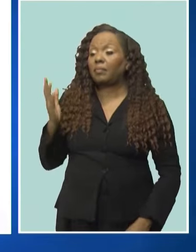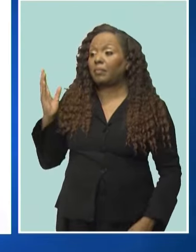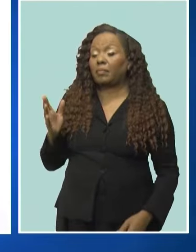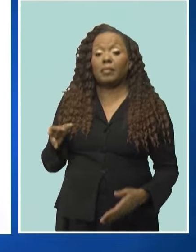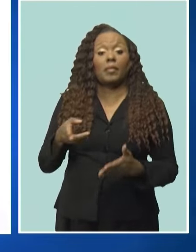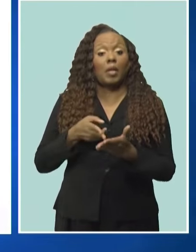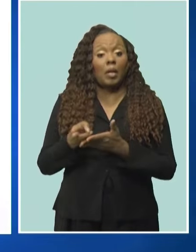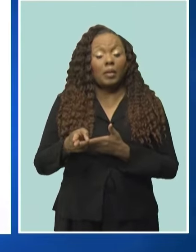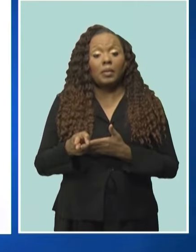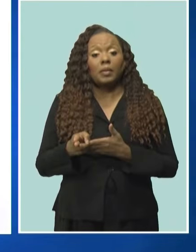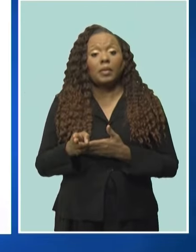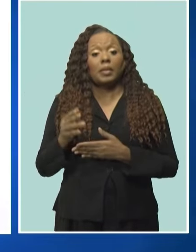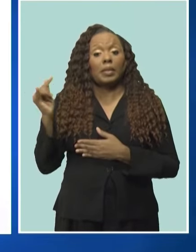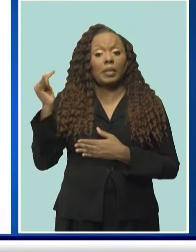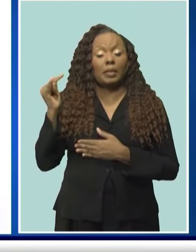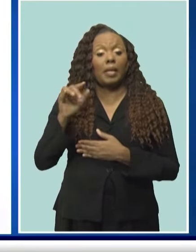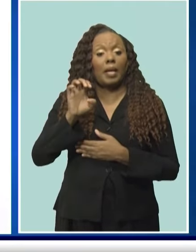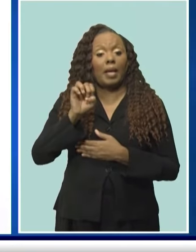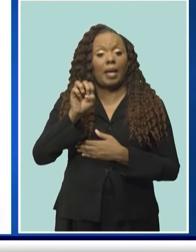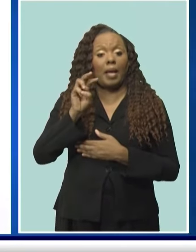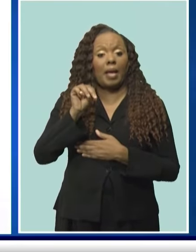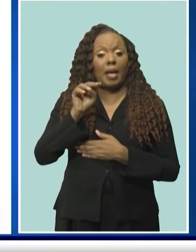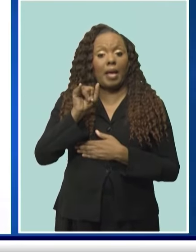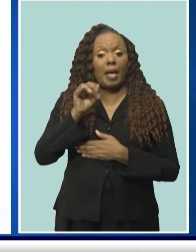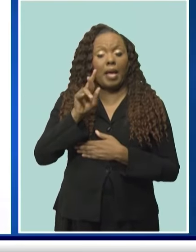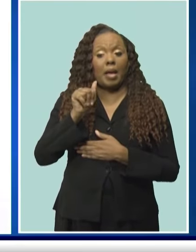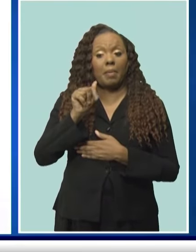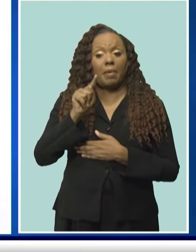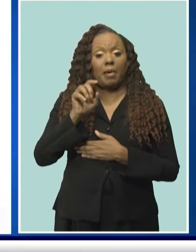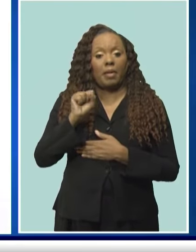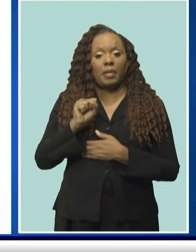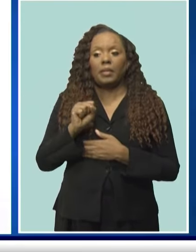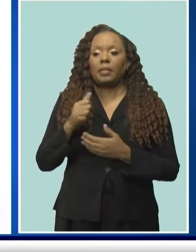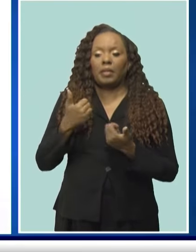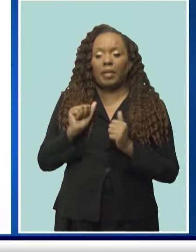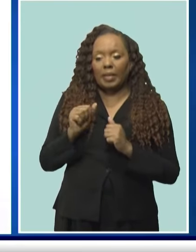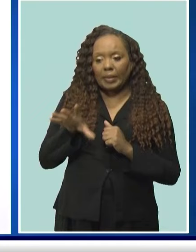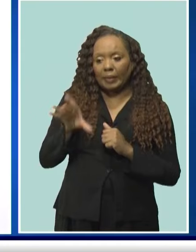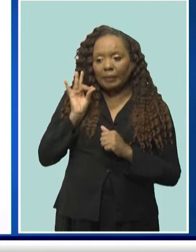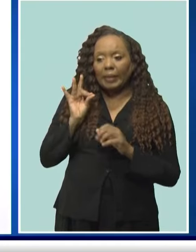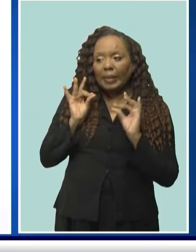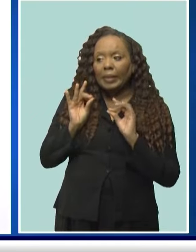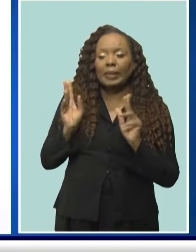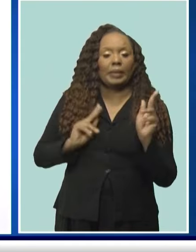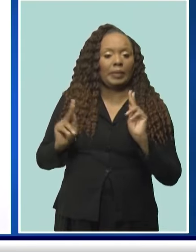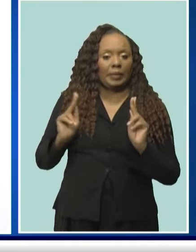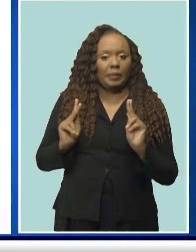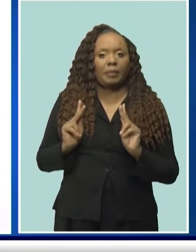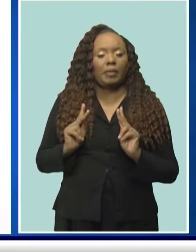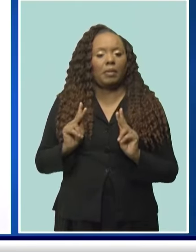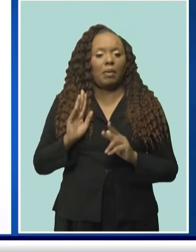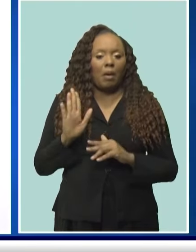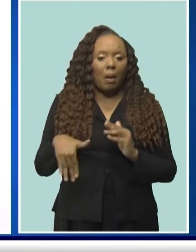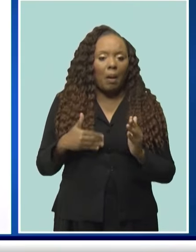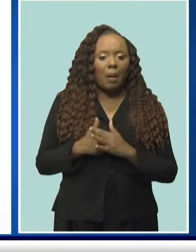is actively recruiting, and we are recruiting in all departments. So whoever's